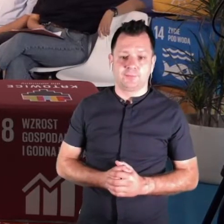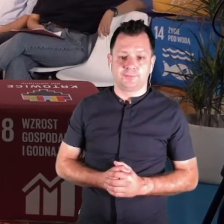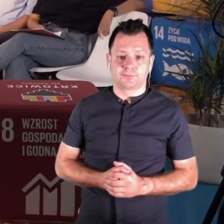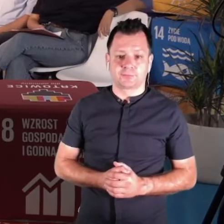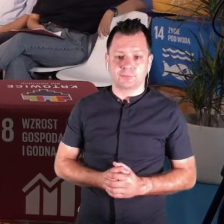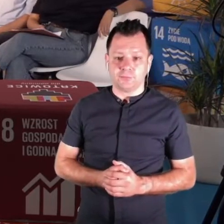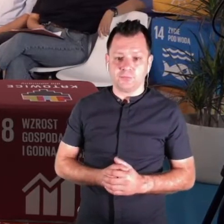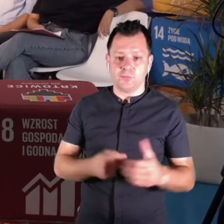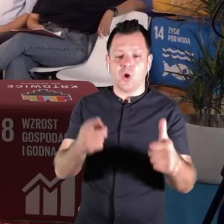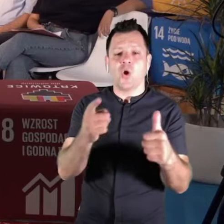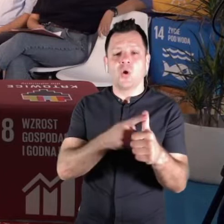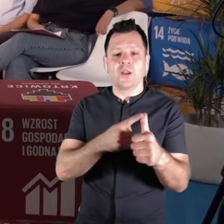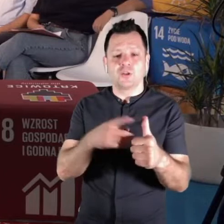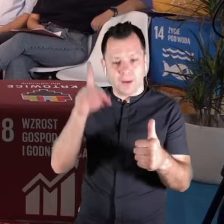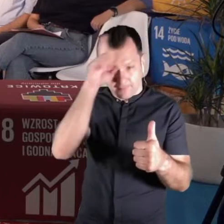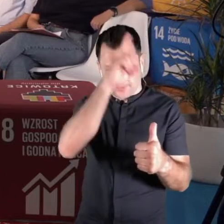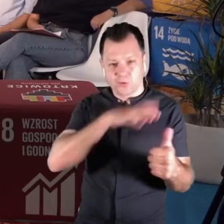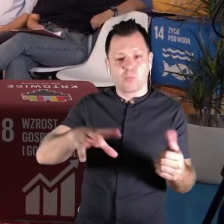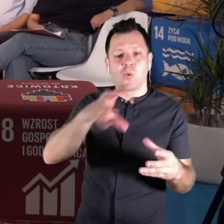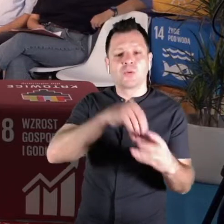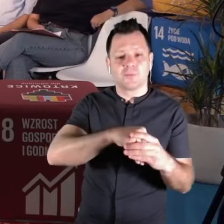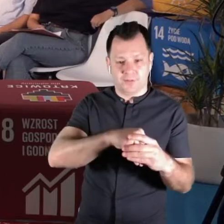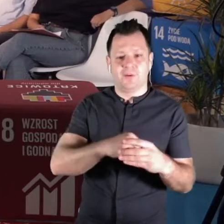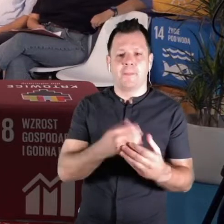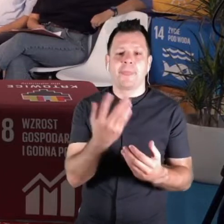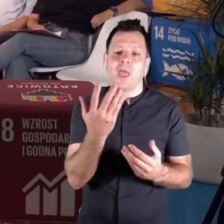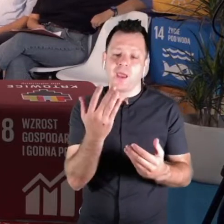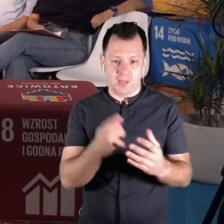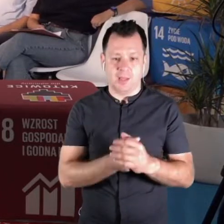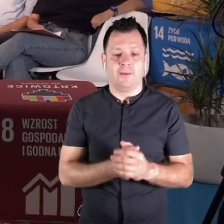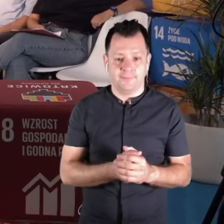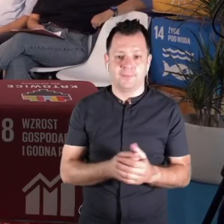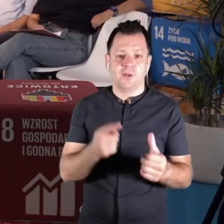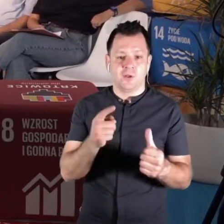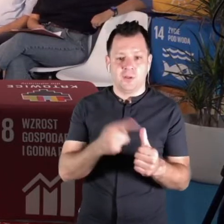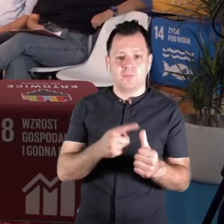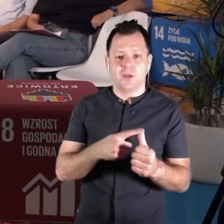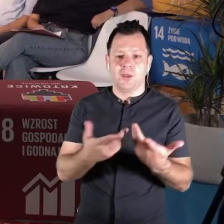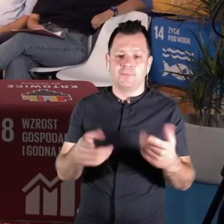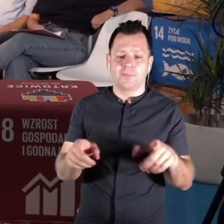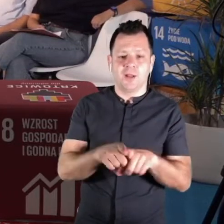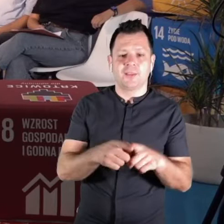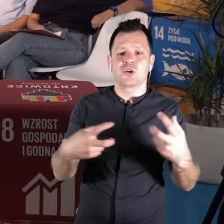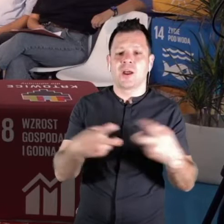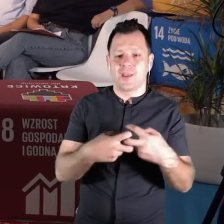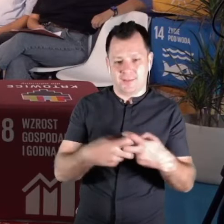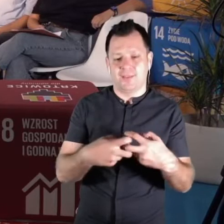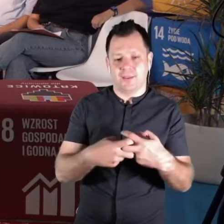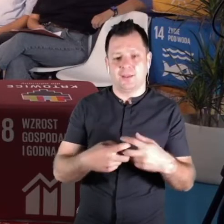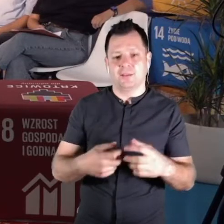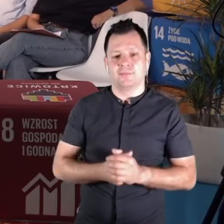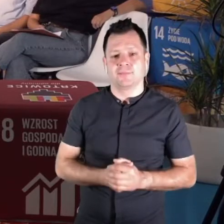they recommended, we implemented after this. So, and this is the knowledge basis and the